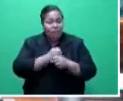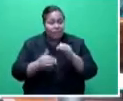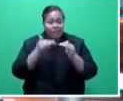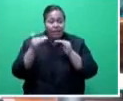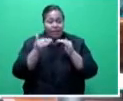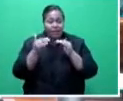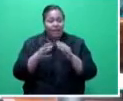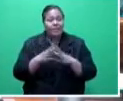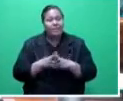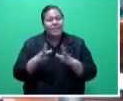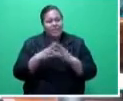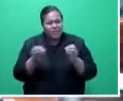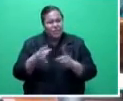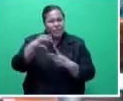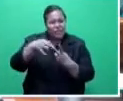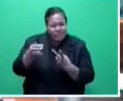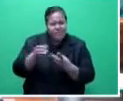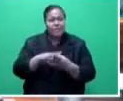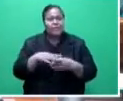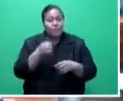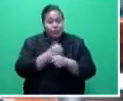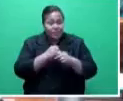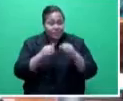orientation, gender identity and expression,